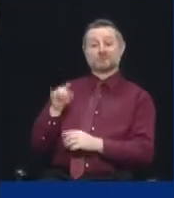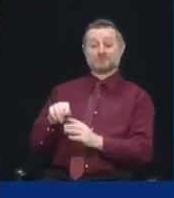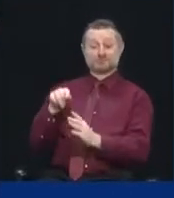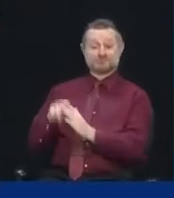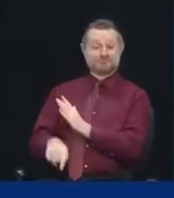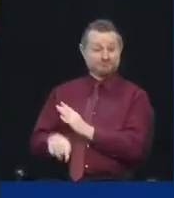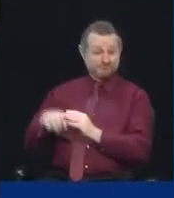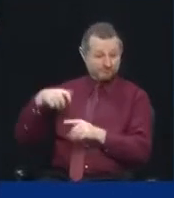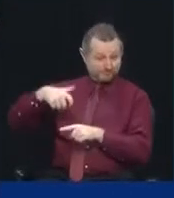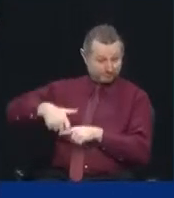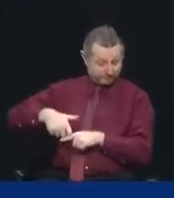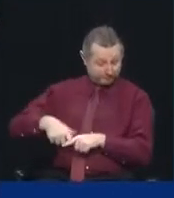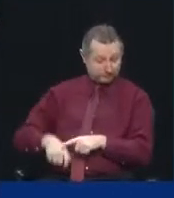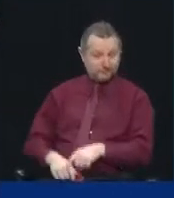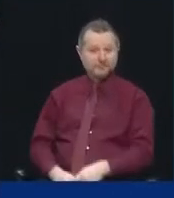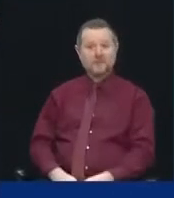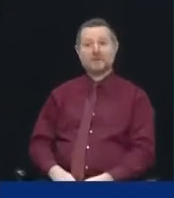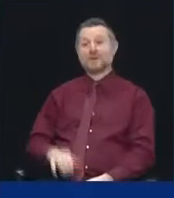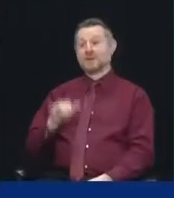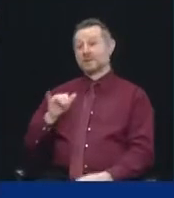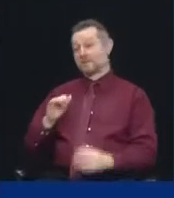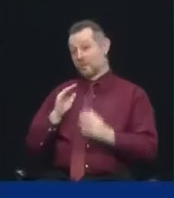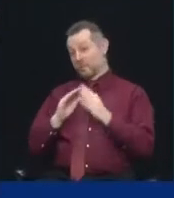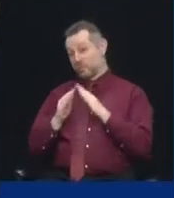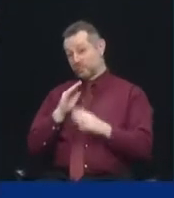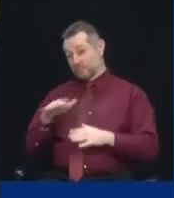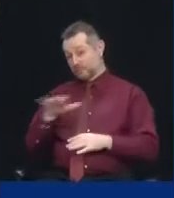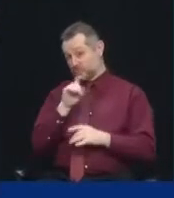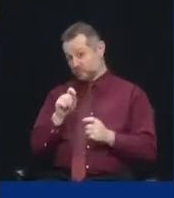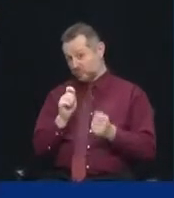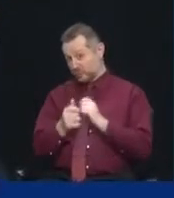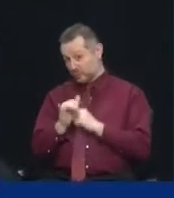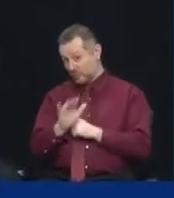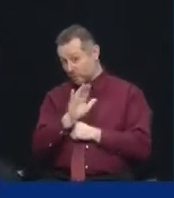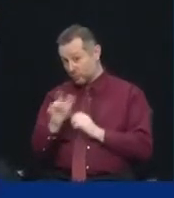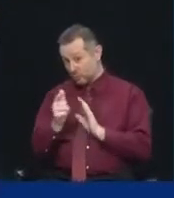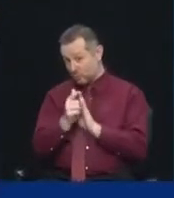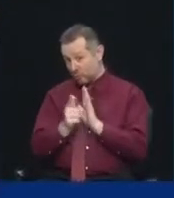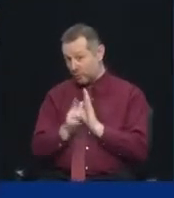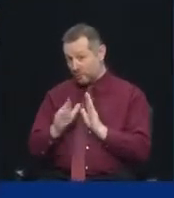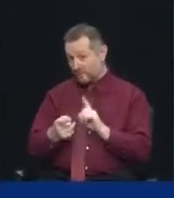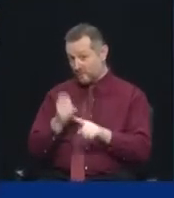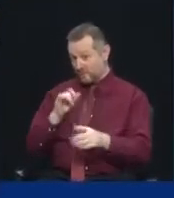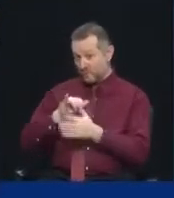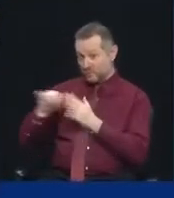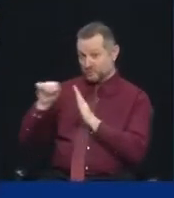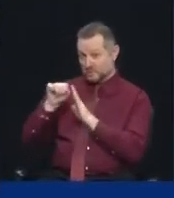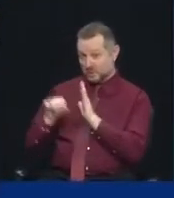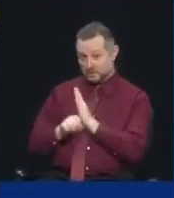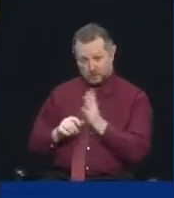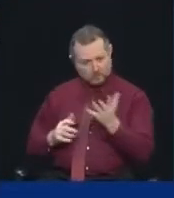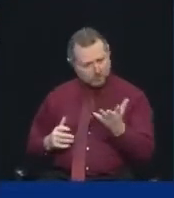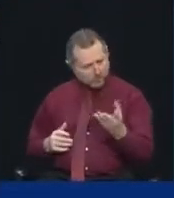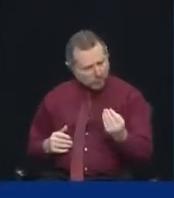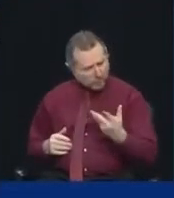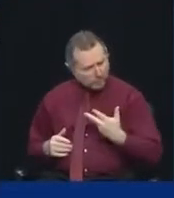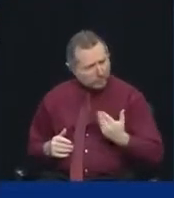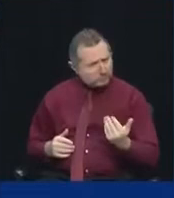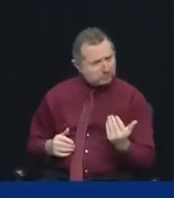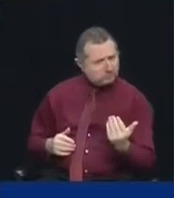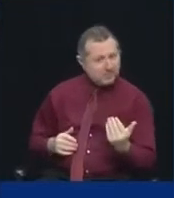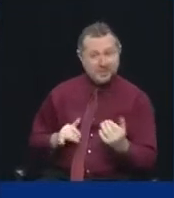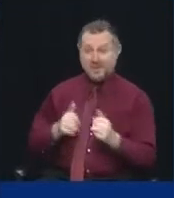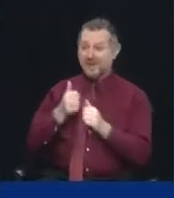start. If communities need laws changed from the state, tell us. But otherwise, community by